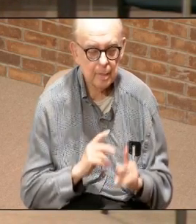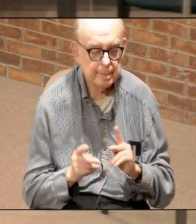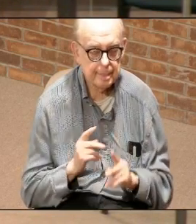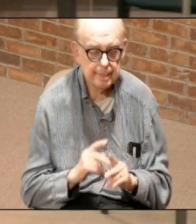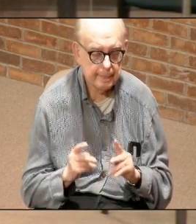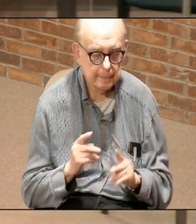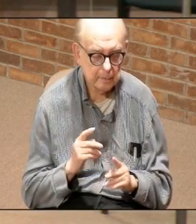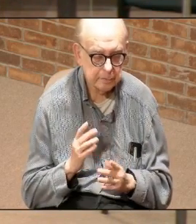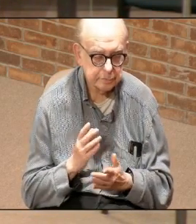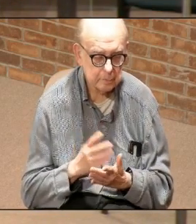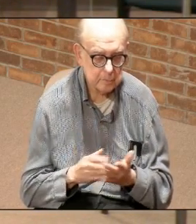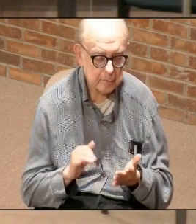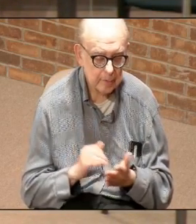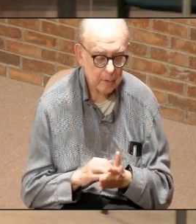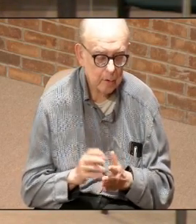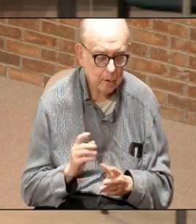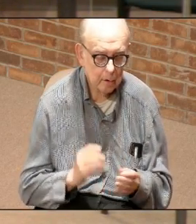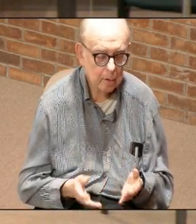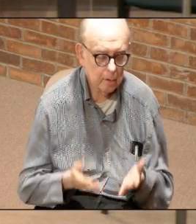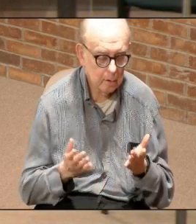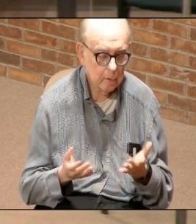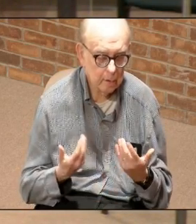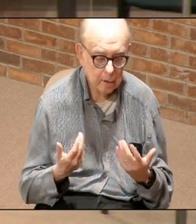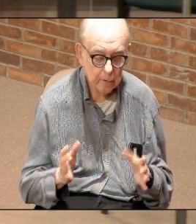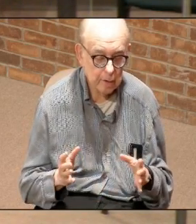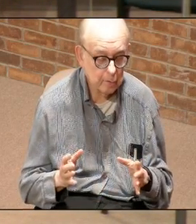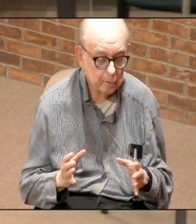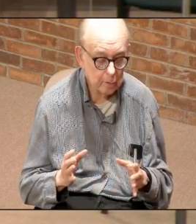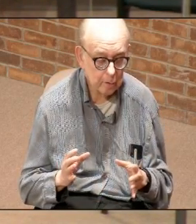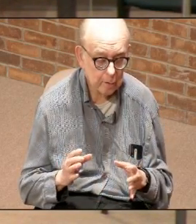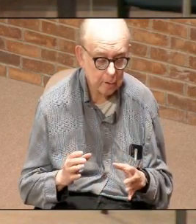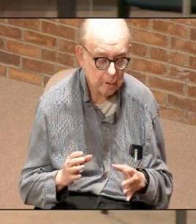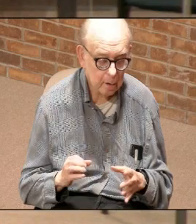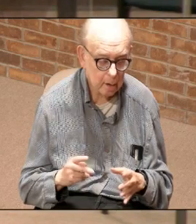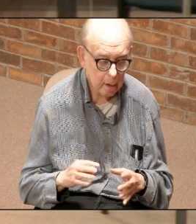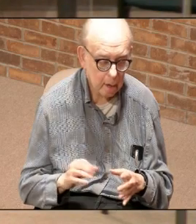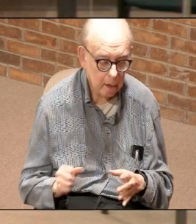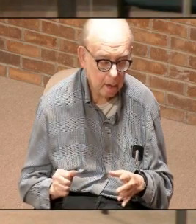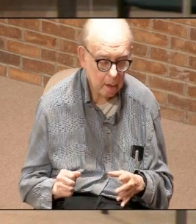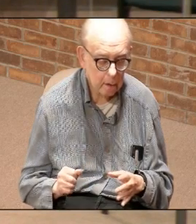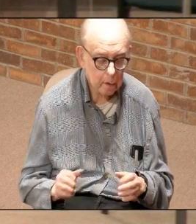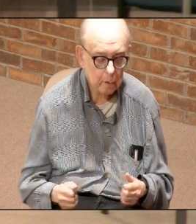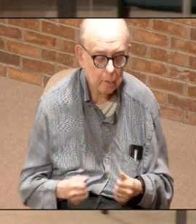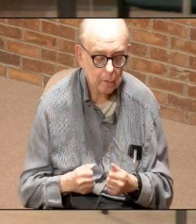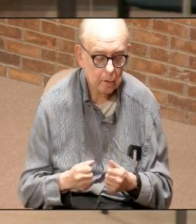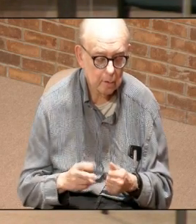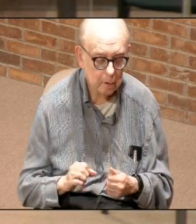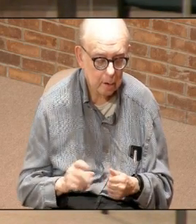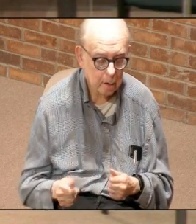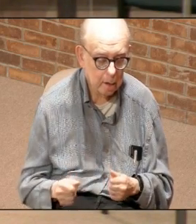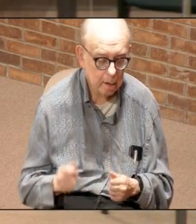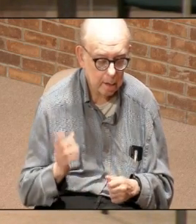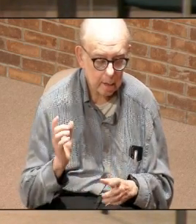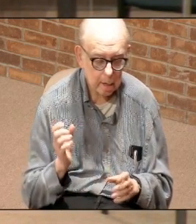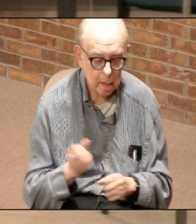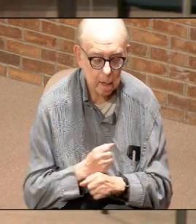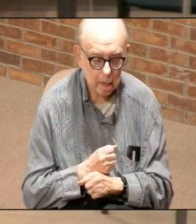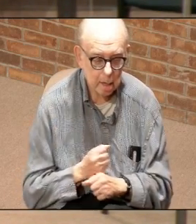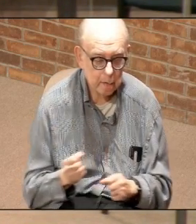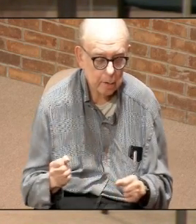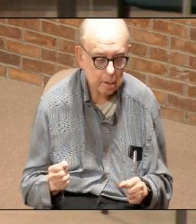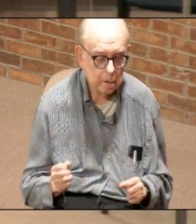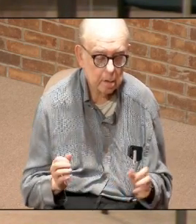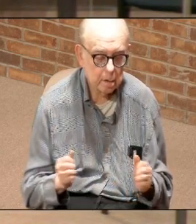Some of the people that were cheering, they didn't want her on the cheer squad anymore because they couldn't win competitions unless everybody's in